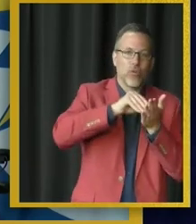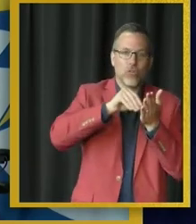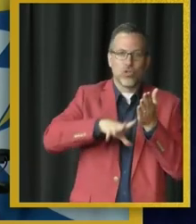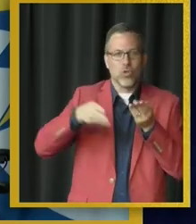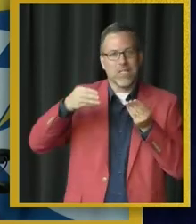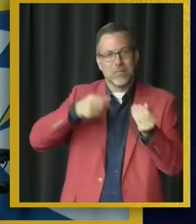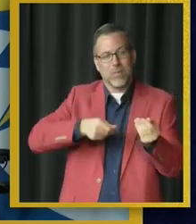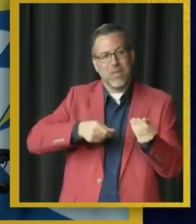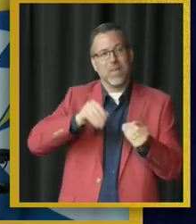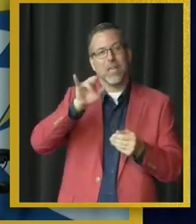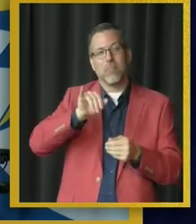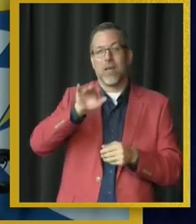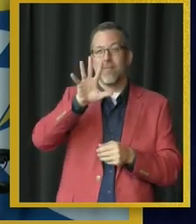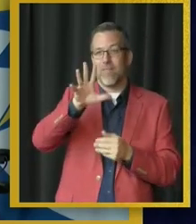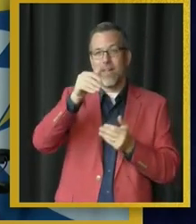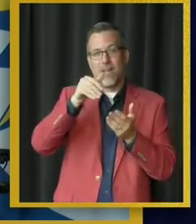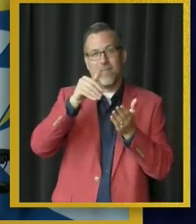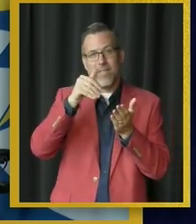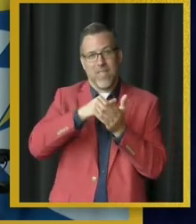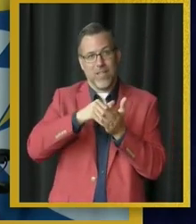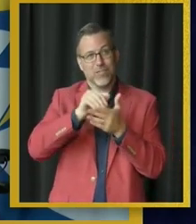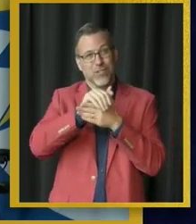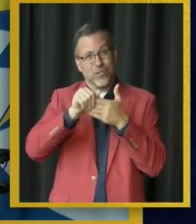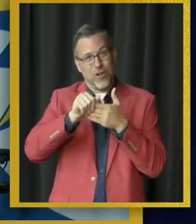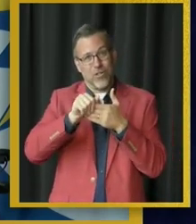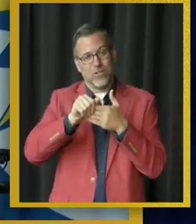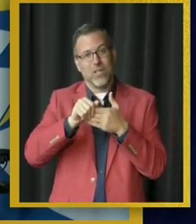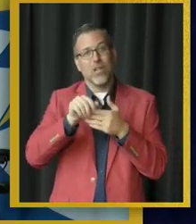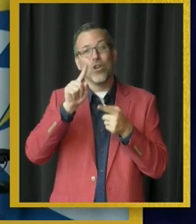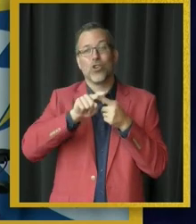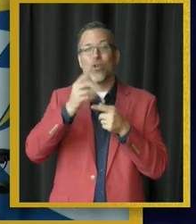nearly $5,000 to